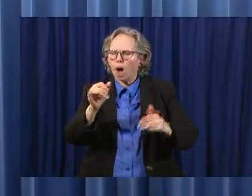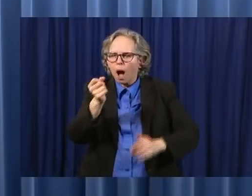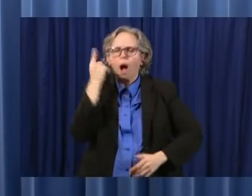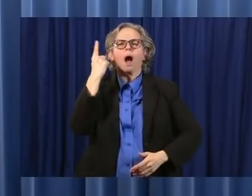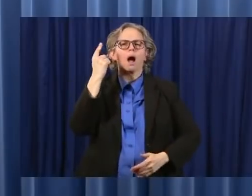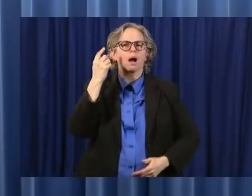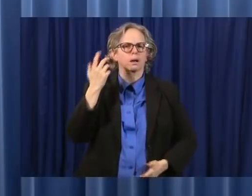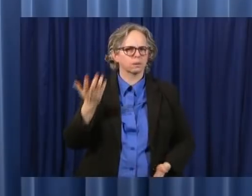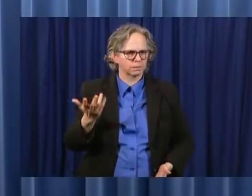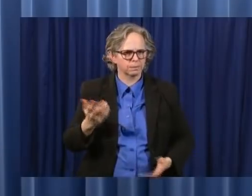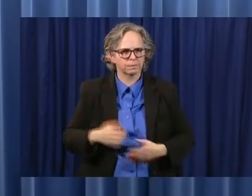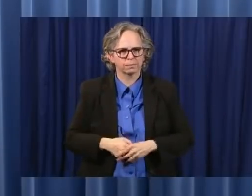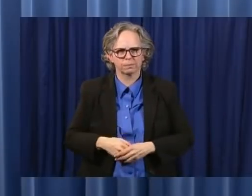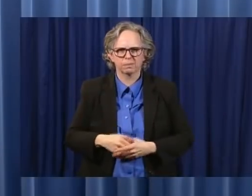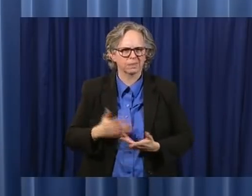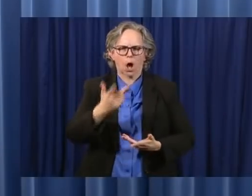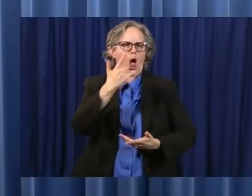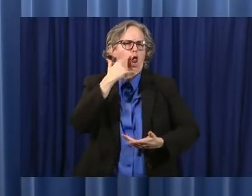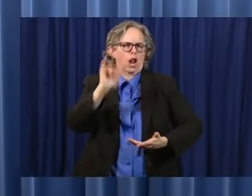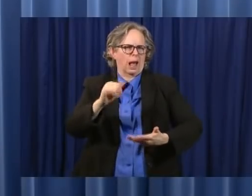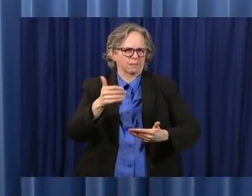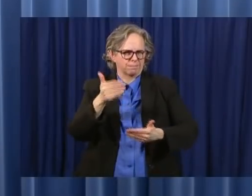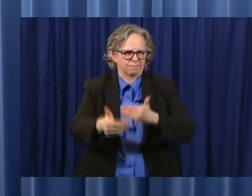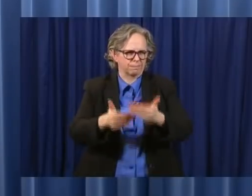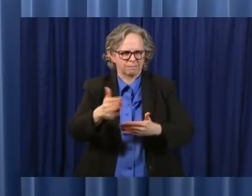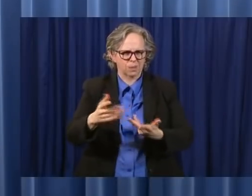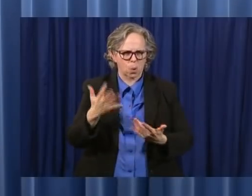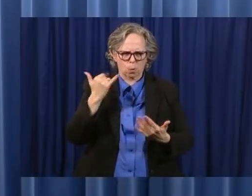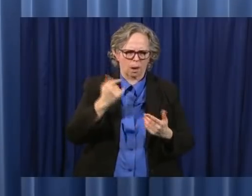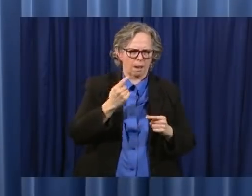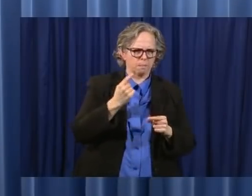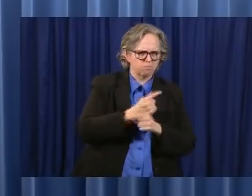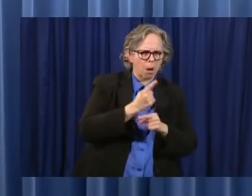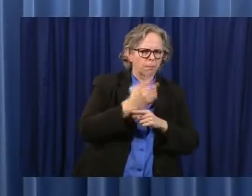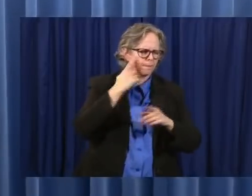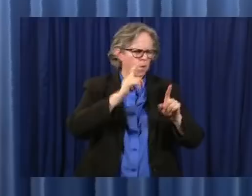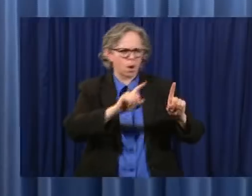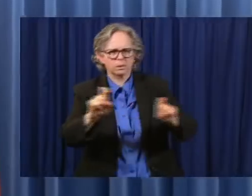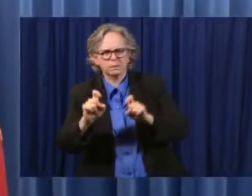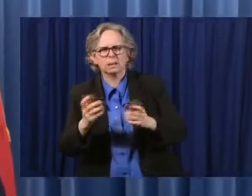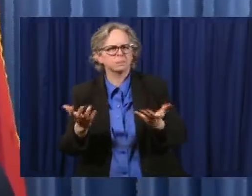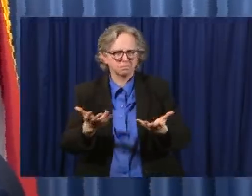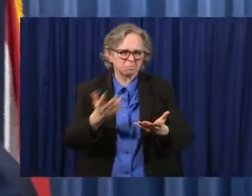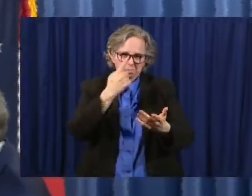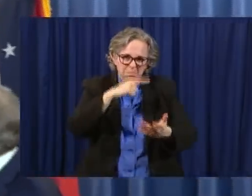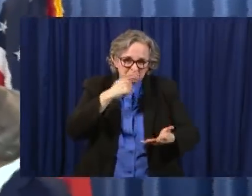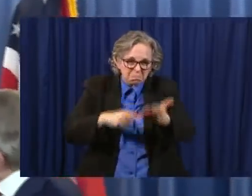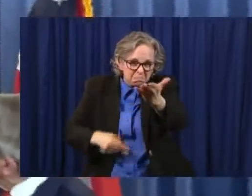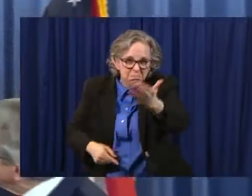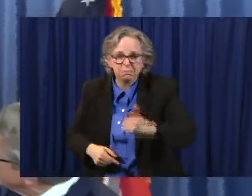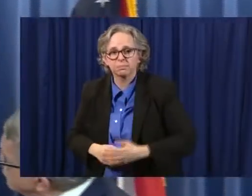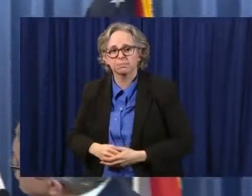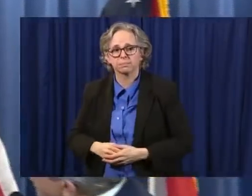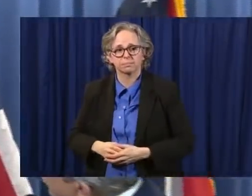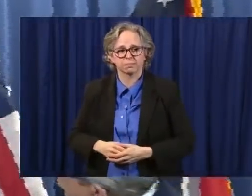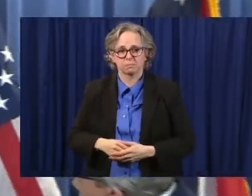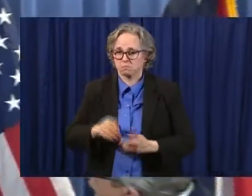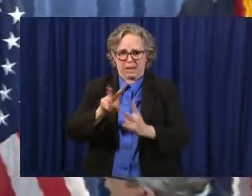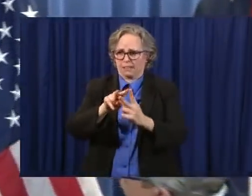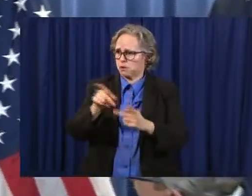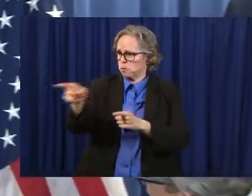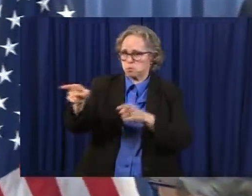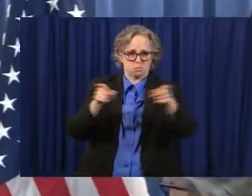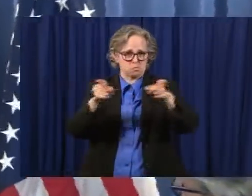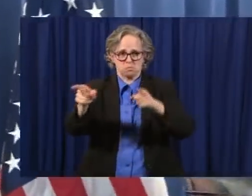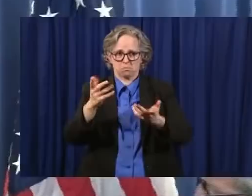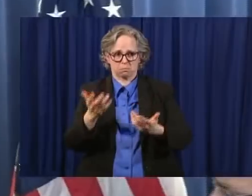what the procedure really should be in regard to testing, the protocol should be. That's either one of you, Director,